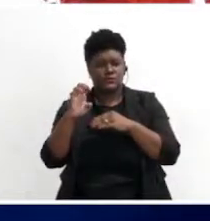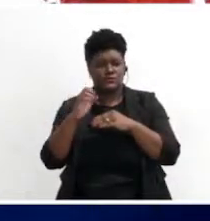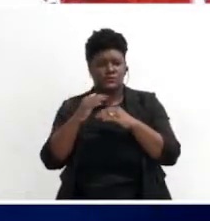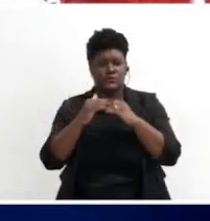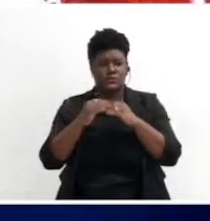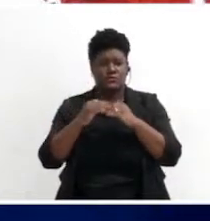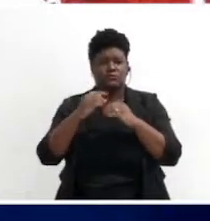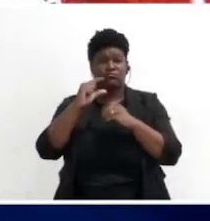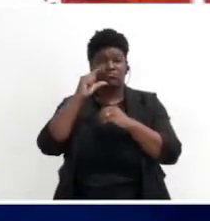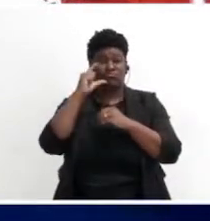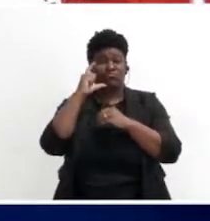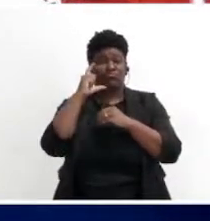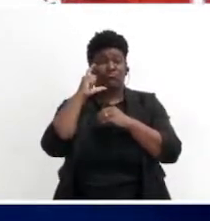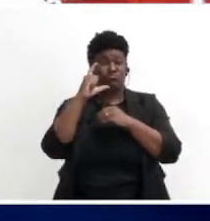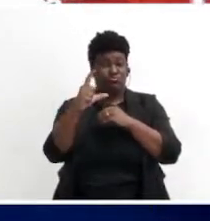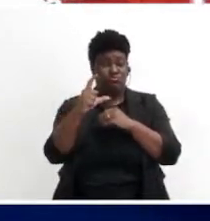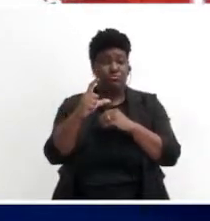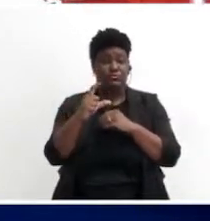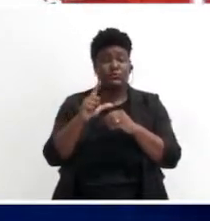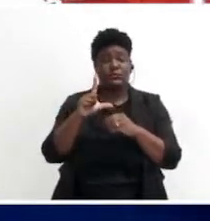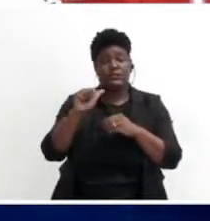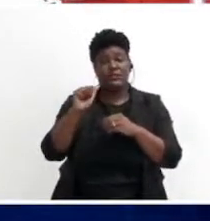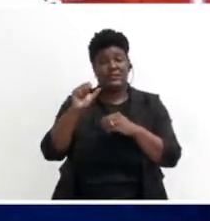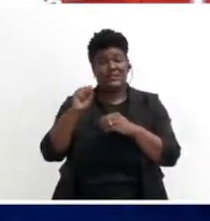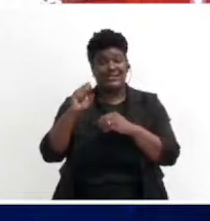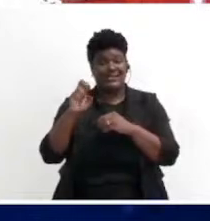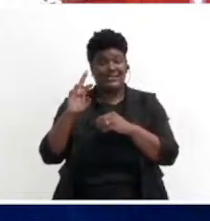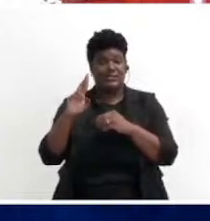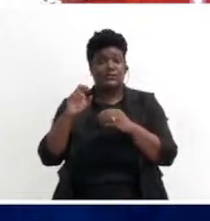you have to modify the pad on the chip.